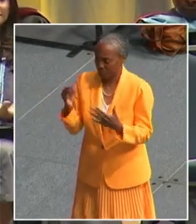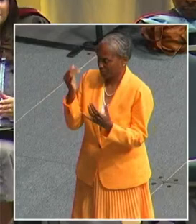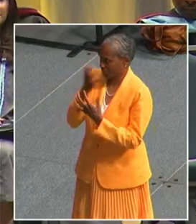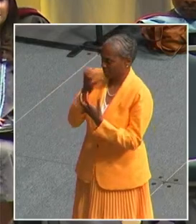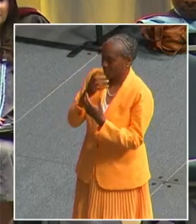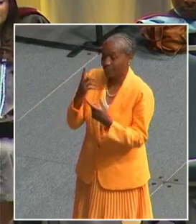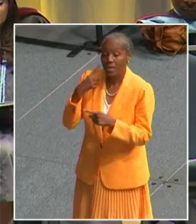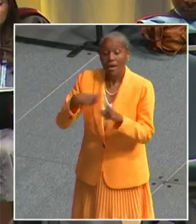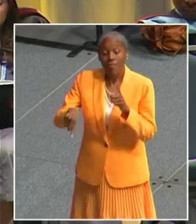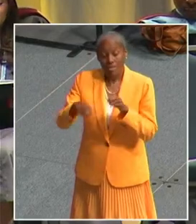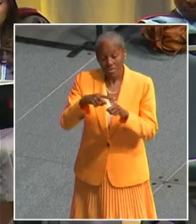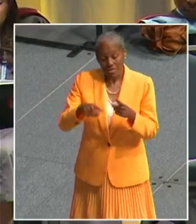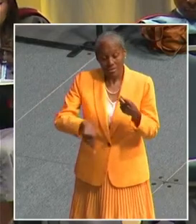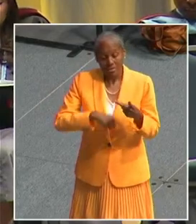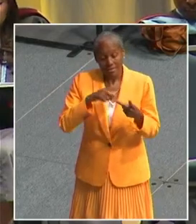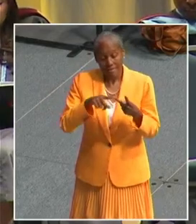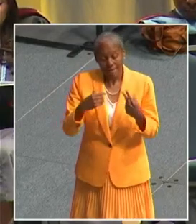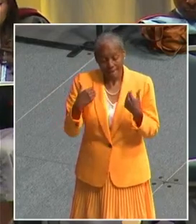including